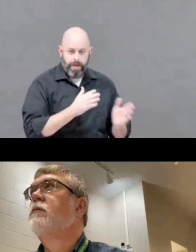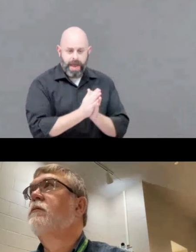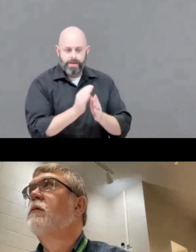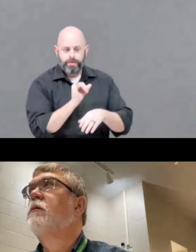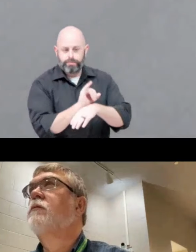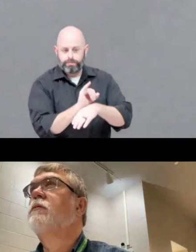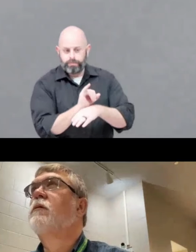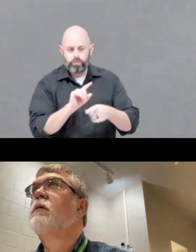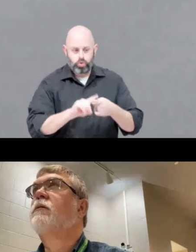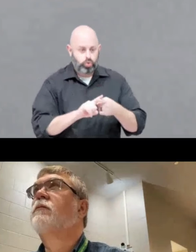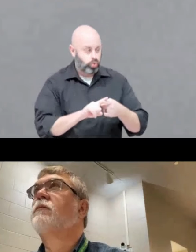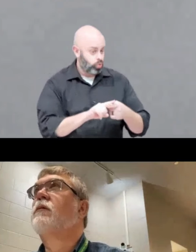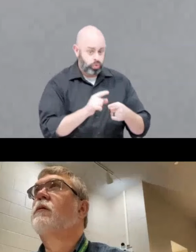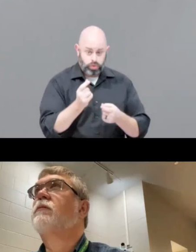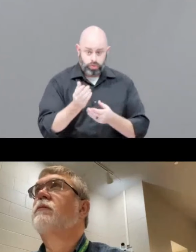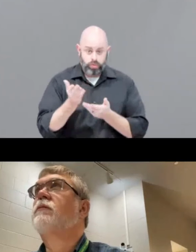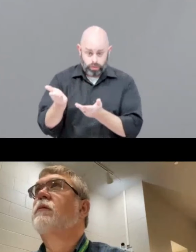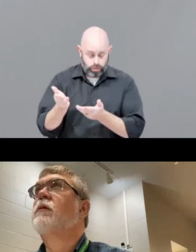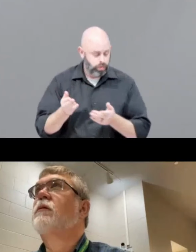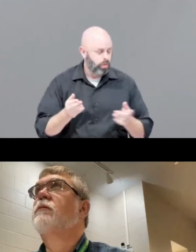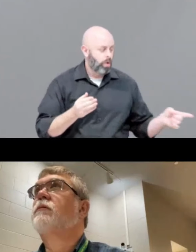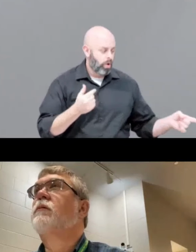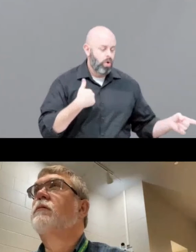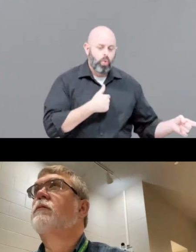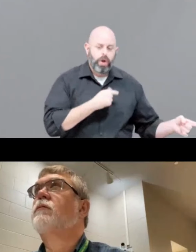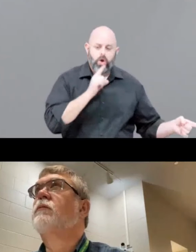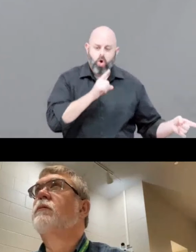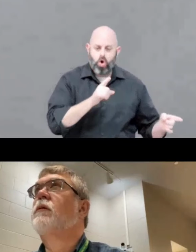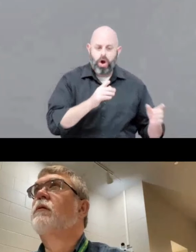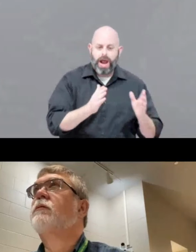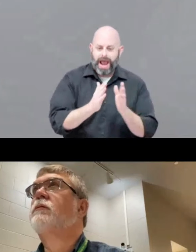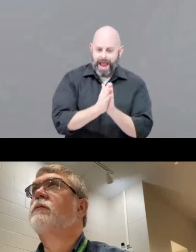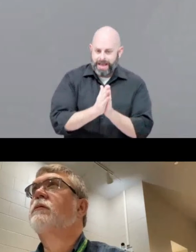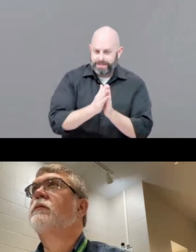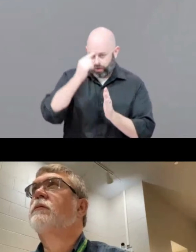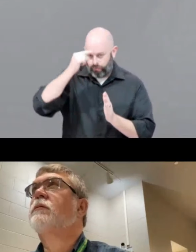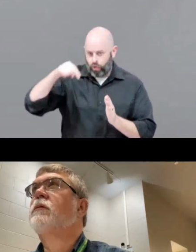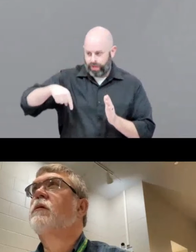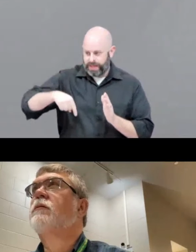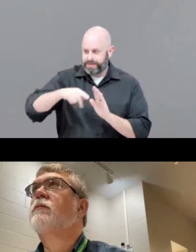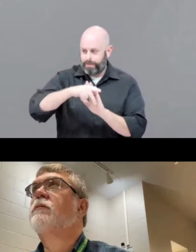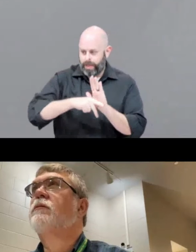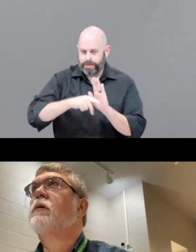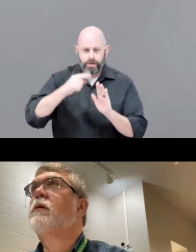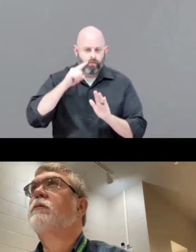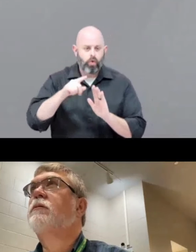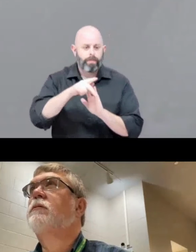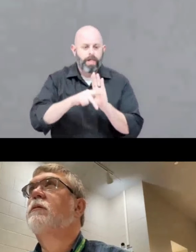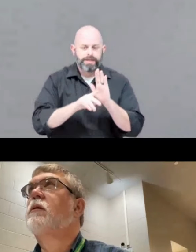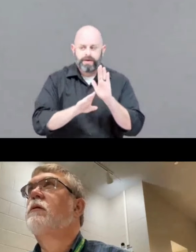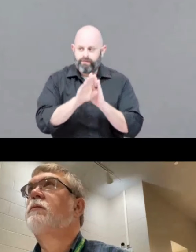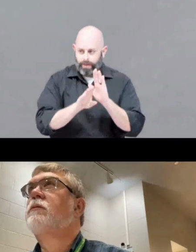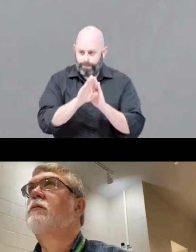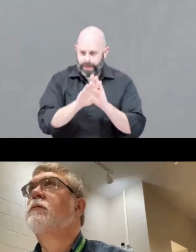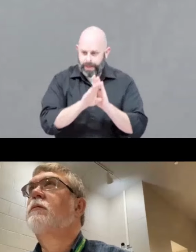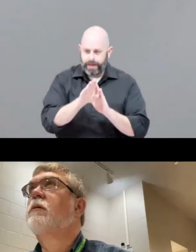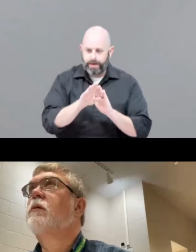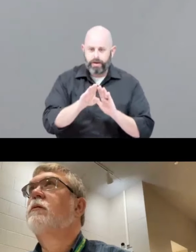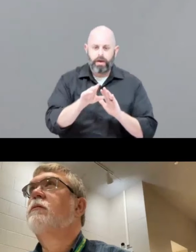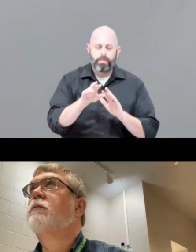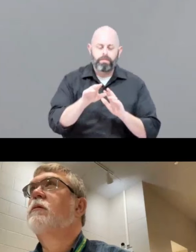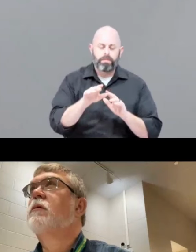Cheryl to present those. Yes, so we are asking that for this policy, for policy development,